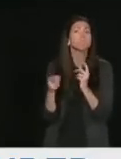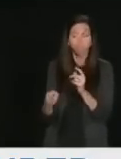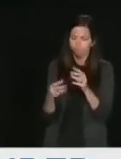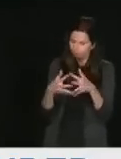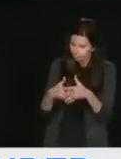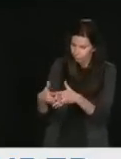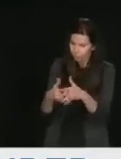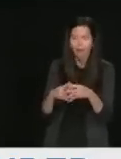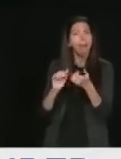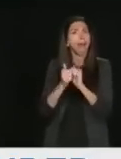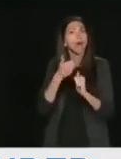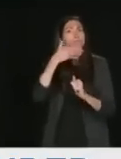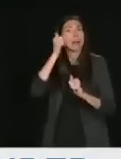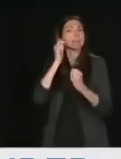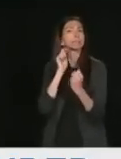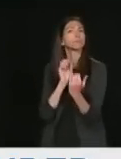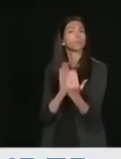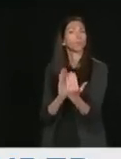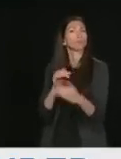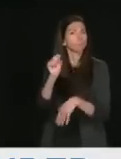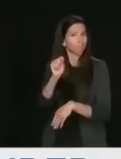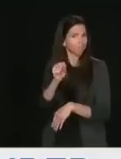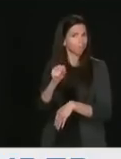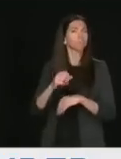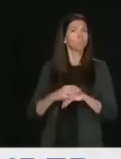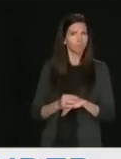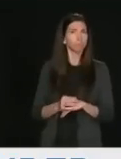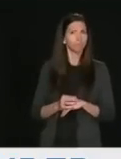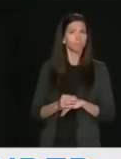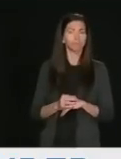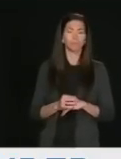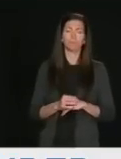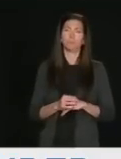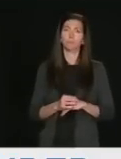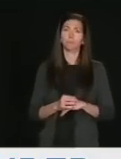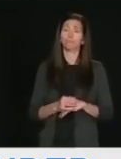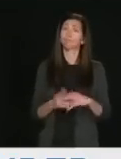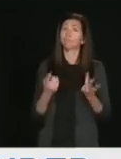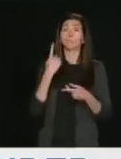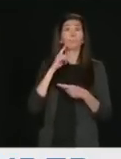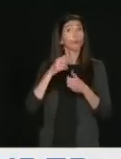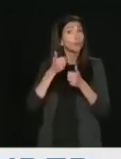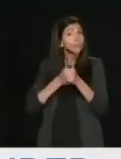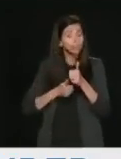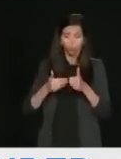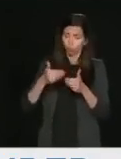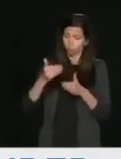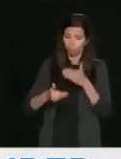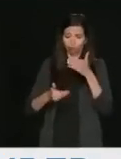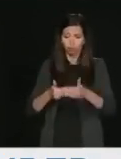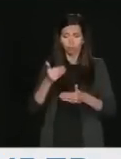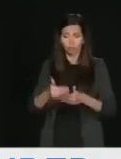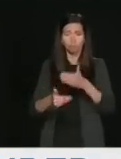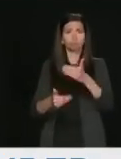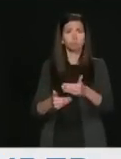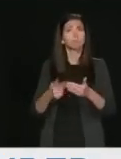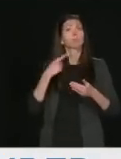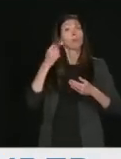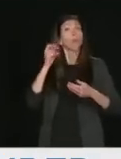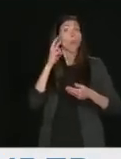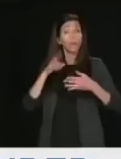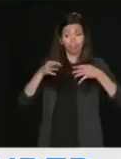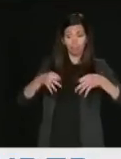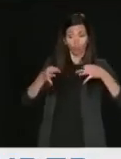each step we'll make sure that we're respecting our principles and our values. Hi, Prime Minister. Tom Perry, CBC.